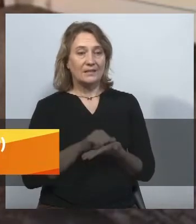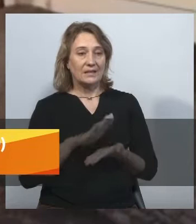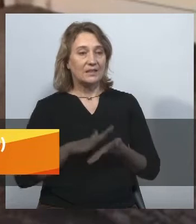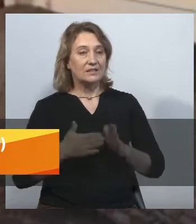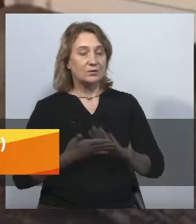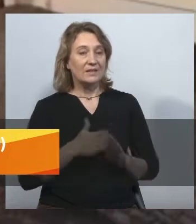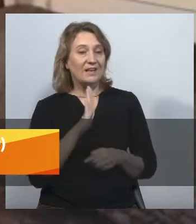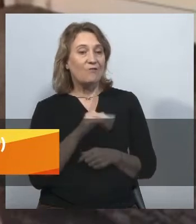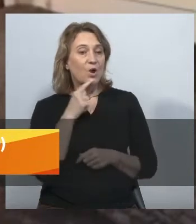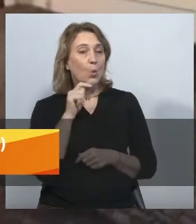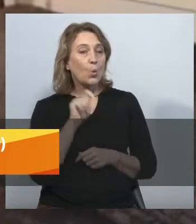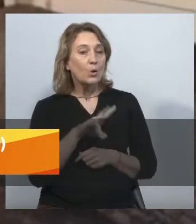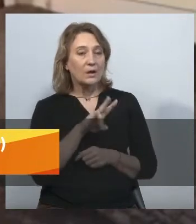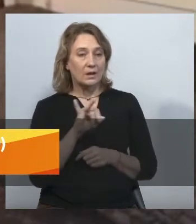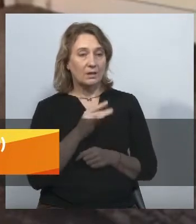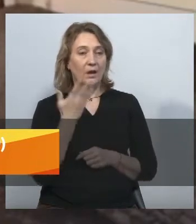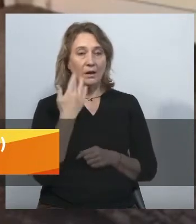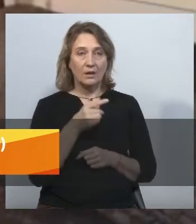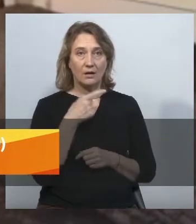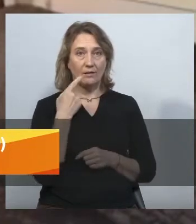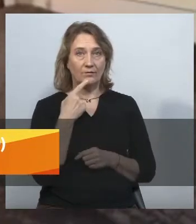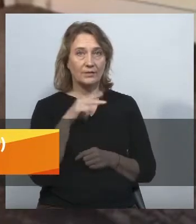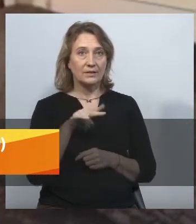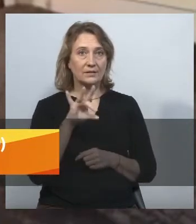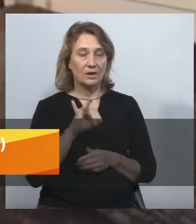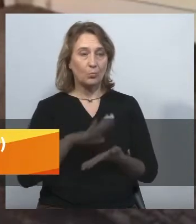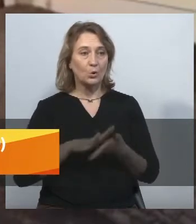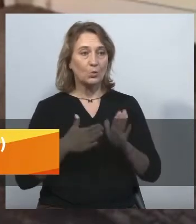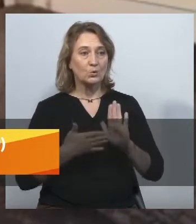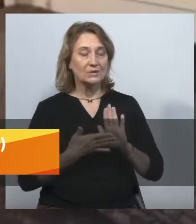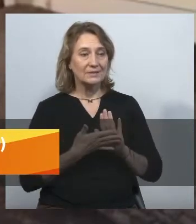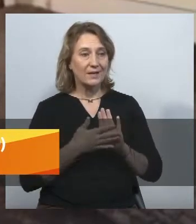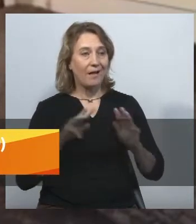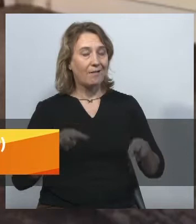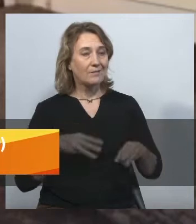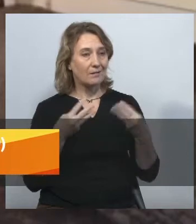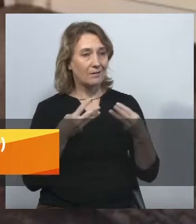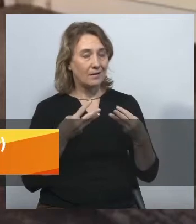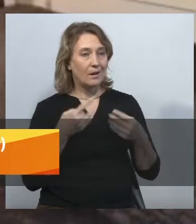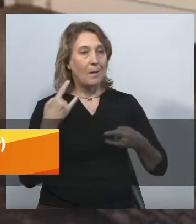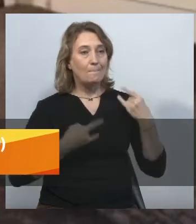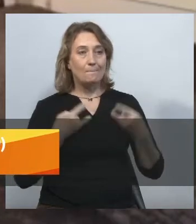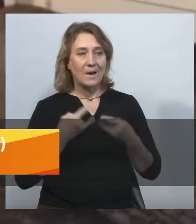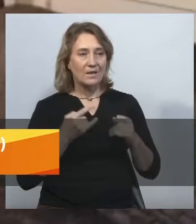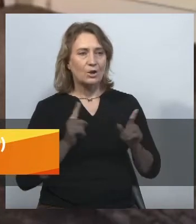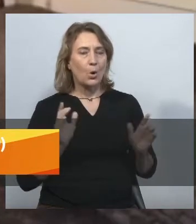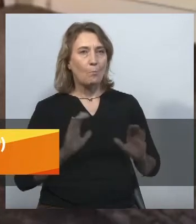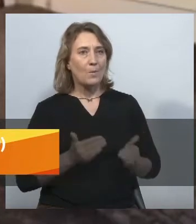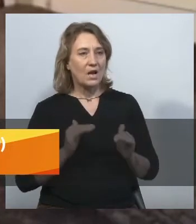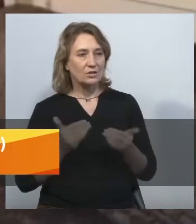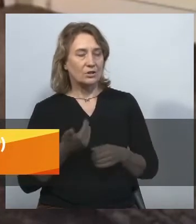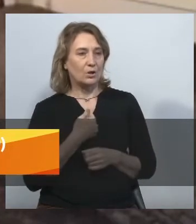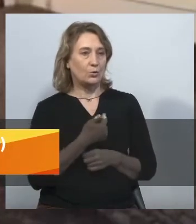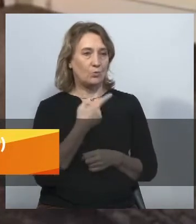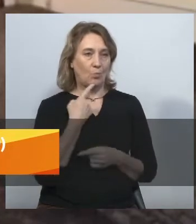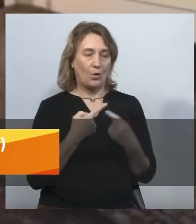comes to the state of the media today is very limited. That's not what I'm here to talk about. I guess I'm here to talk about